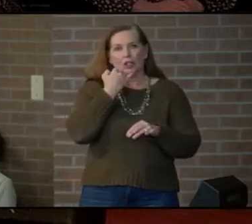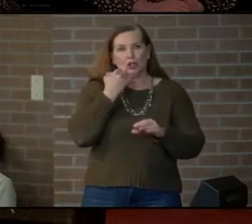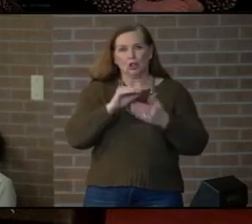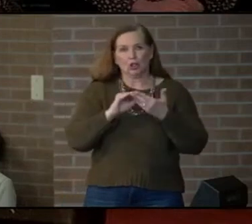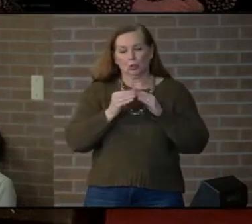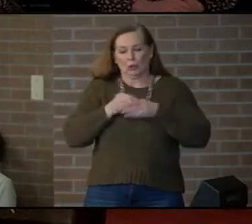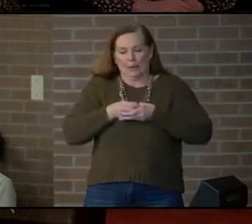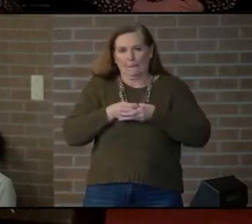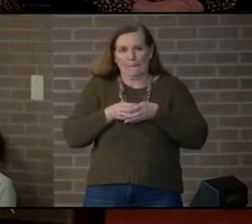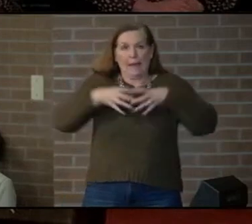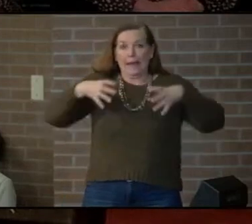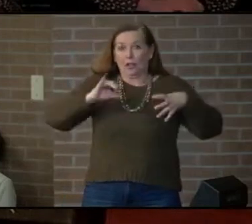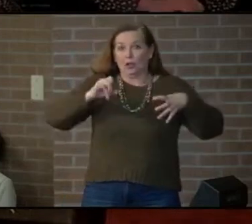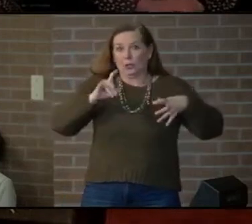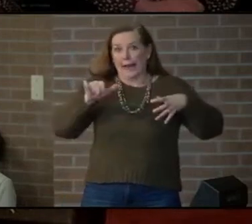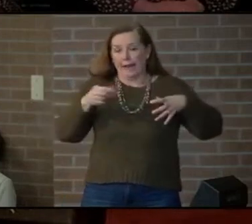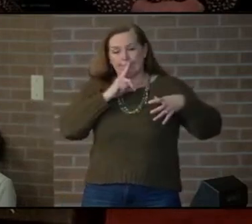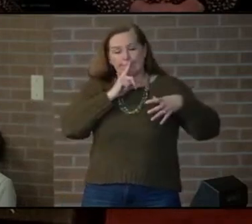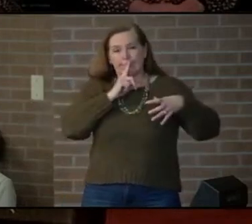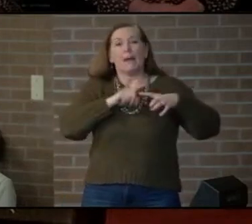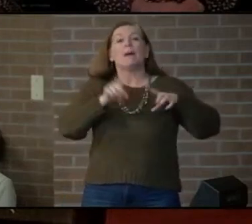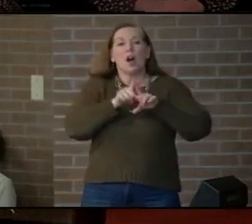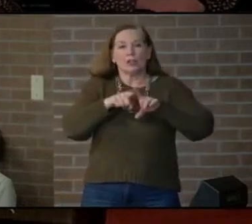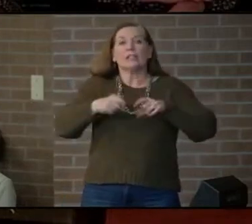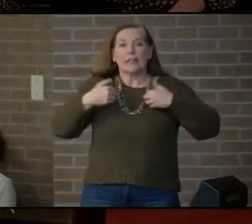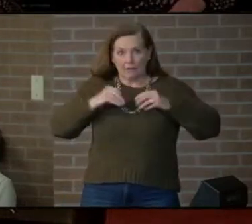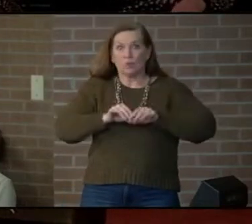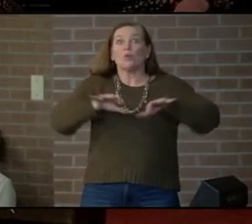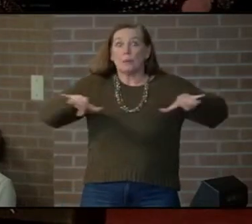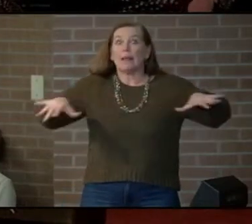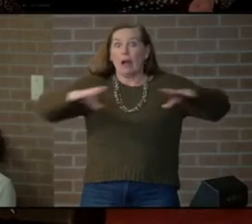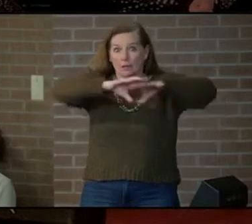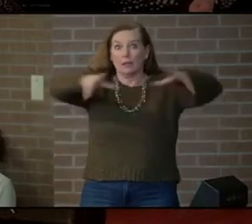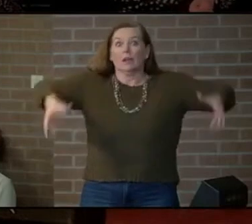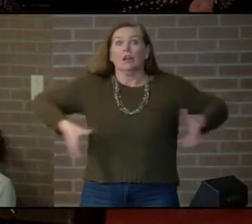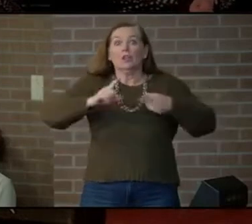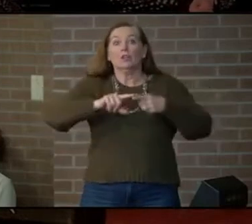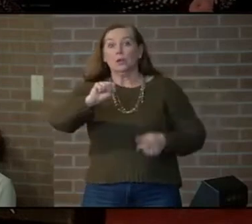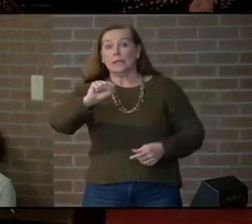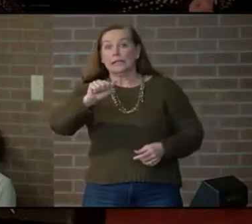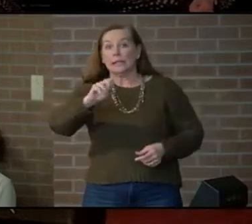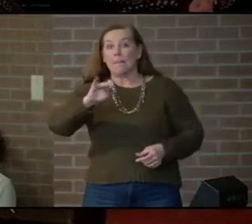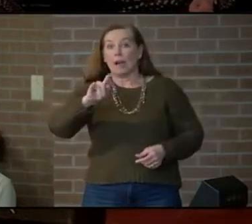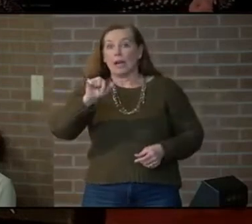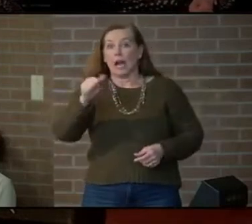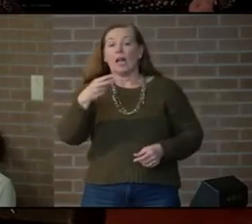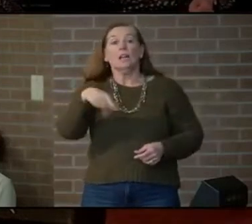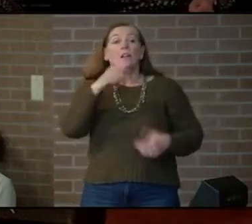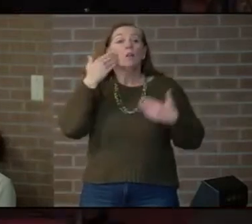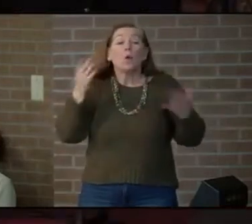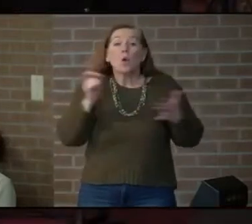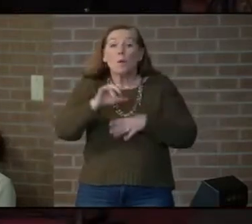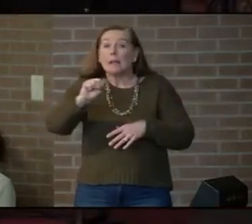but it also needs to have this ripple out effect into Samaria too. Now, if you don't know much about Samaria, Samaria represents the